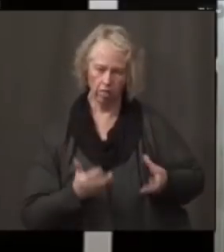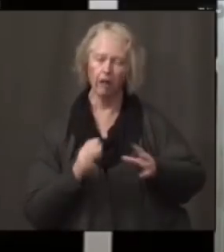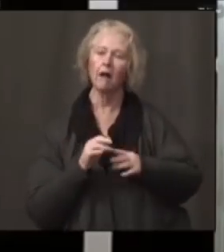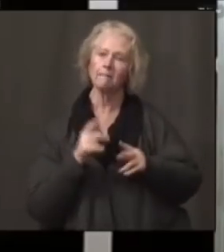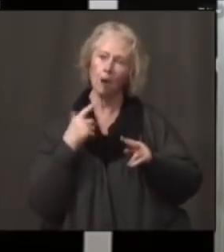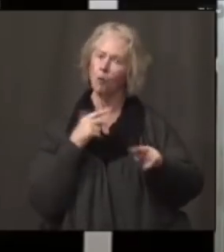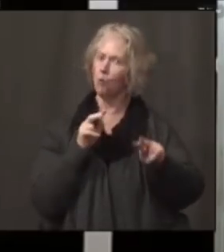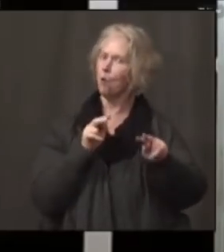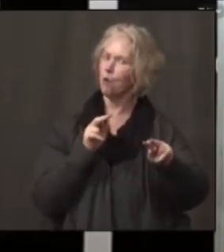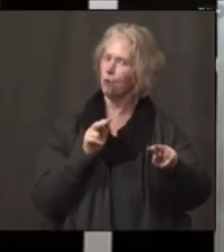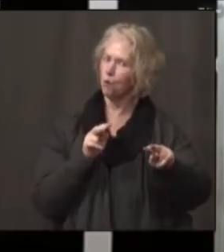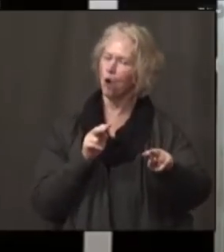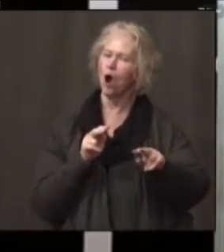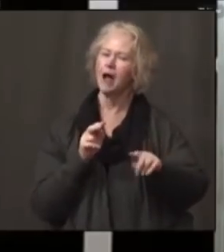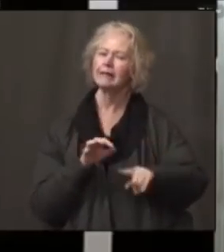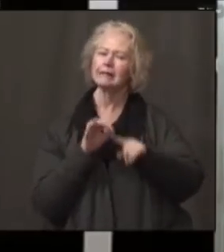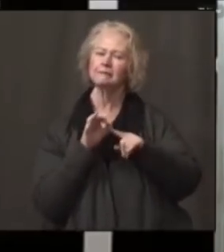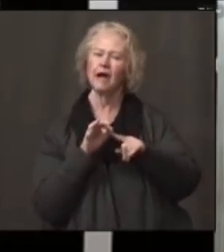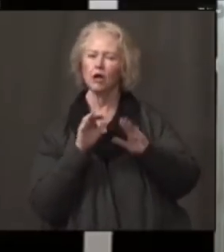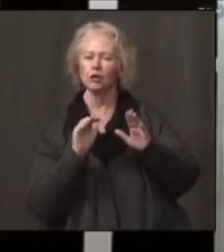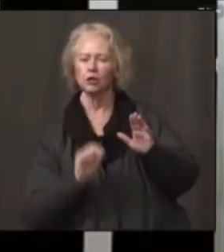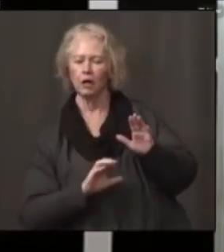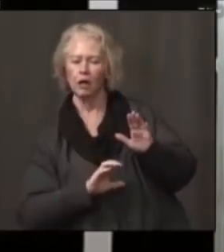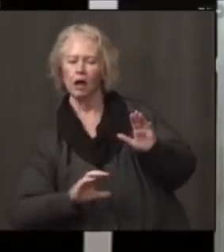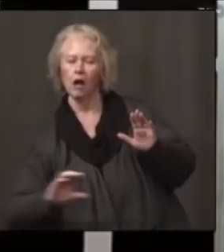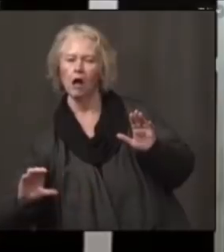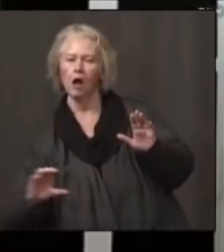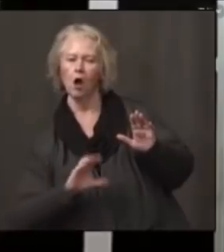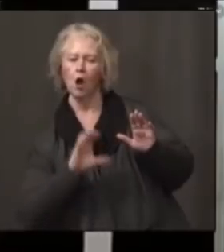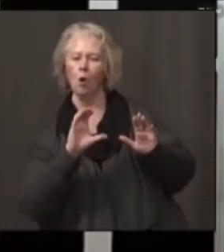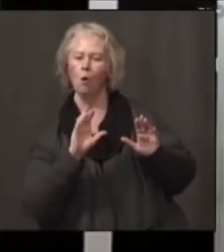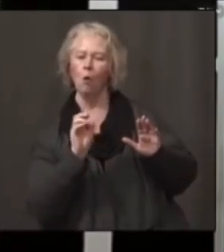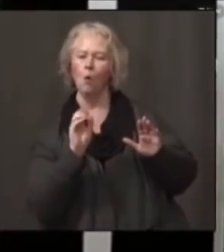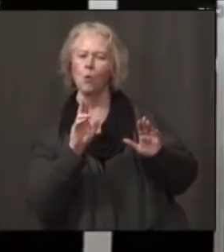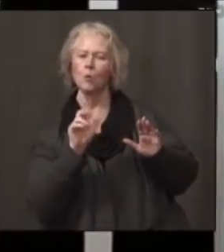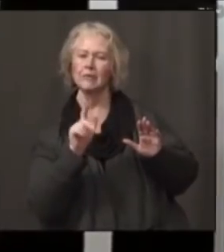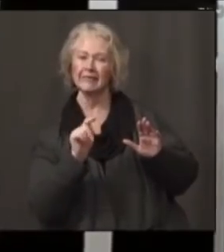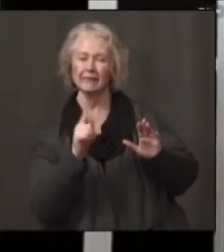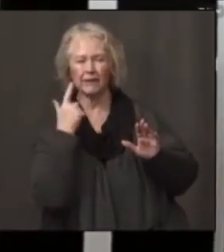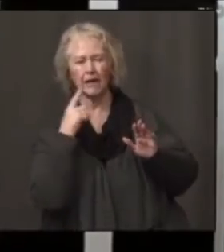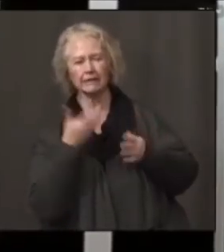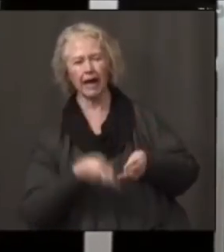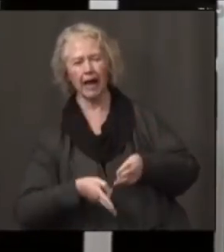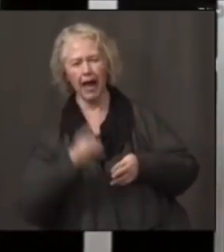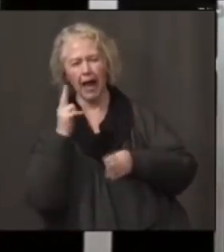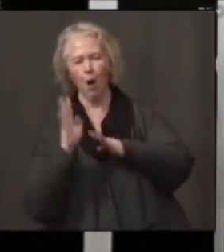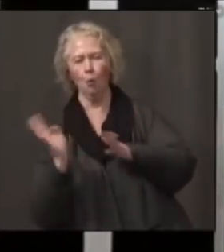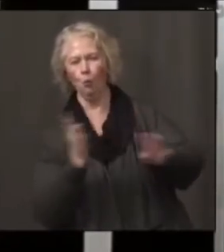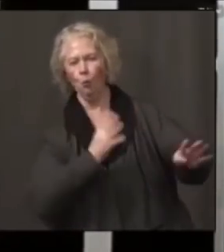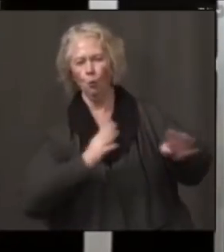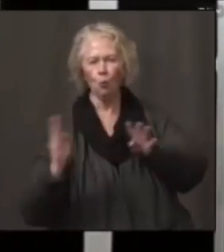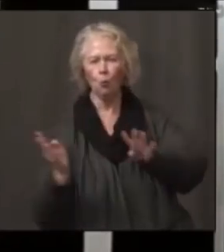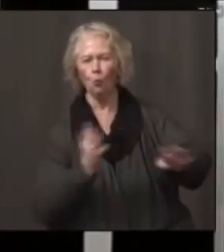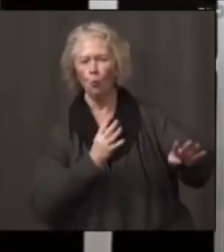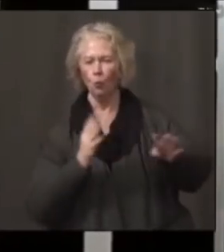forecast, especially in the areas along the coast where the winds will be a bit higher. but we have approximately